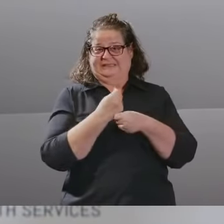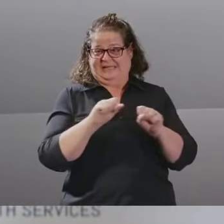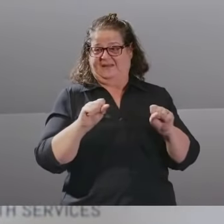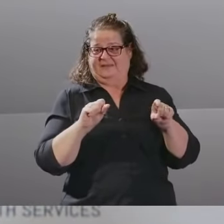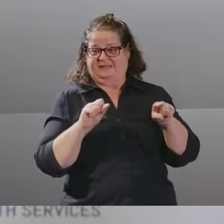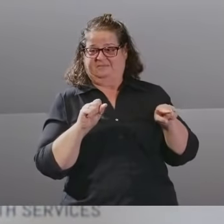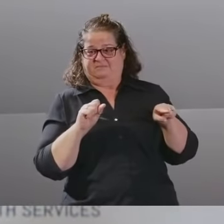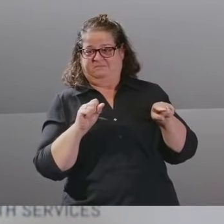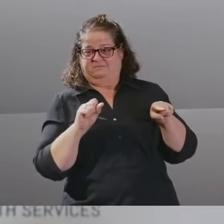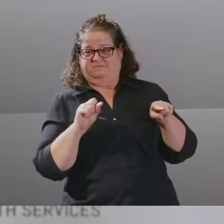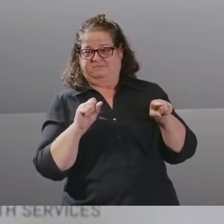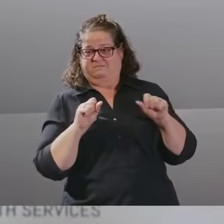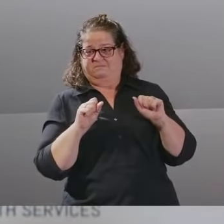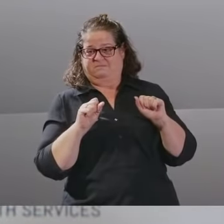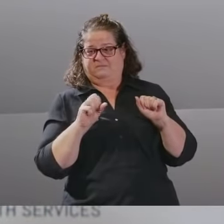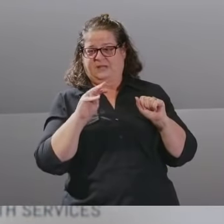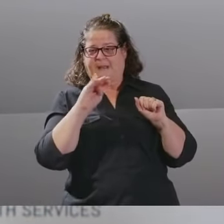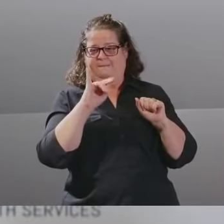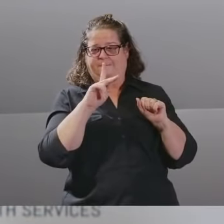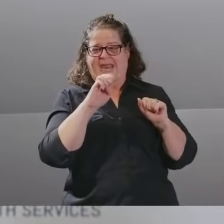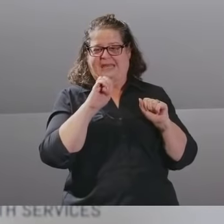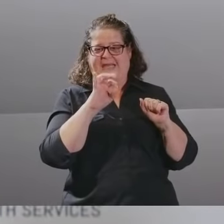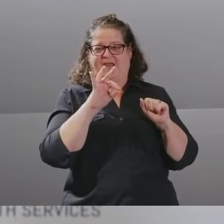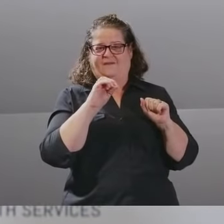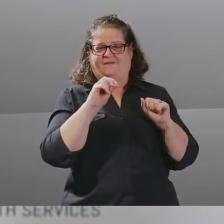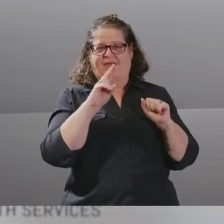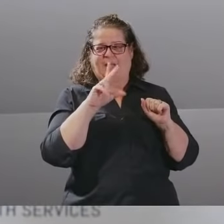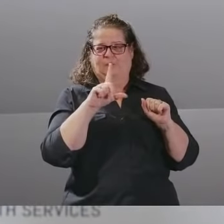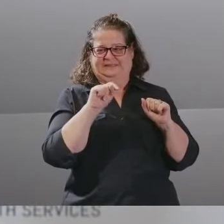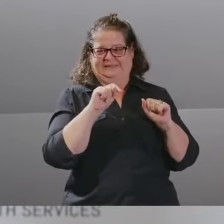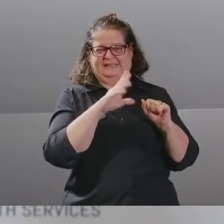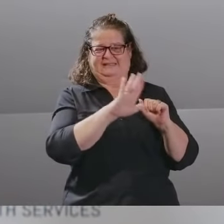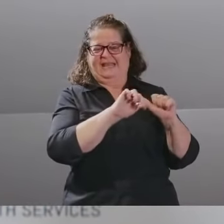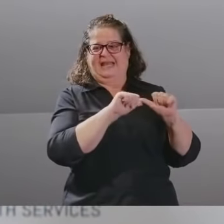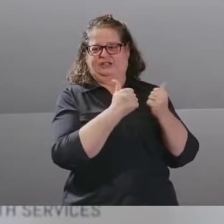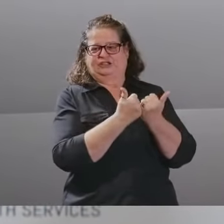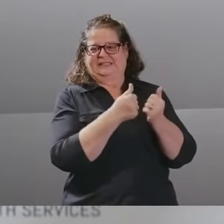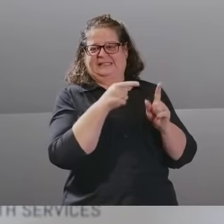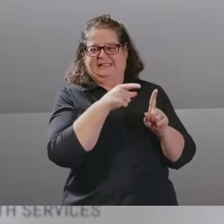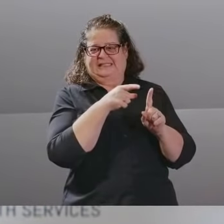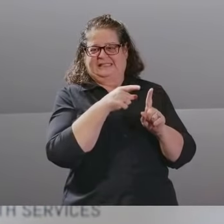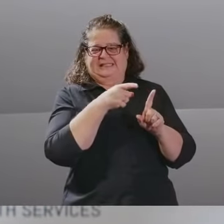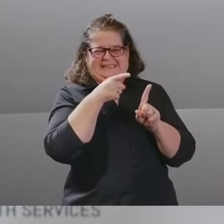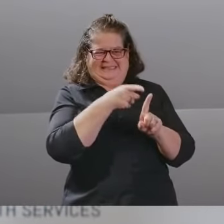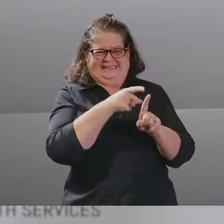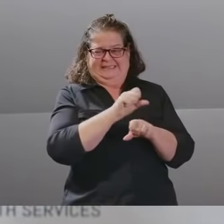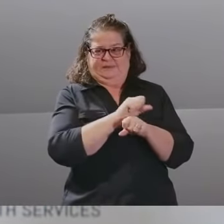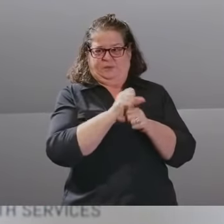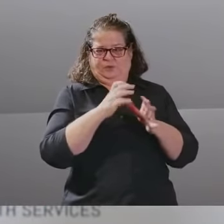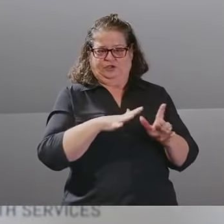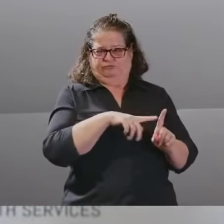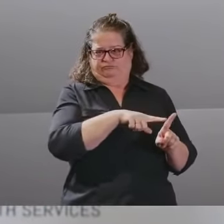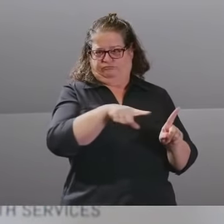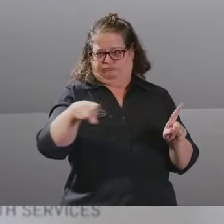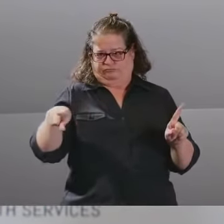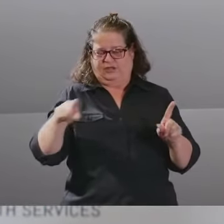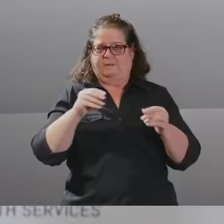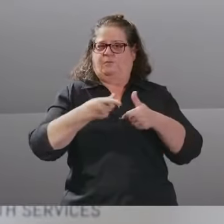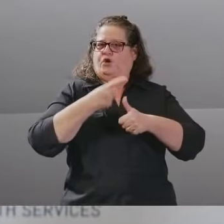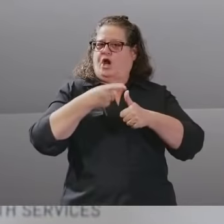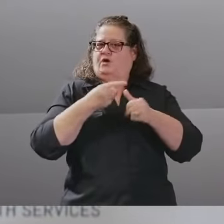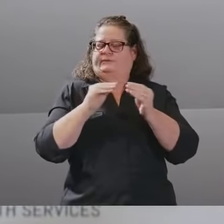Faust and the agency and the dedicated state employees have prioritized maintaining